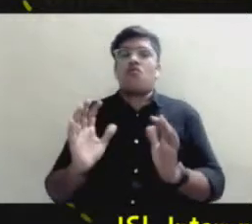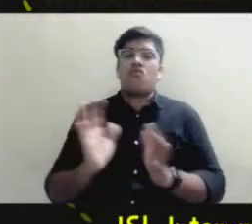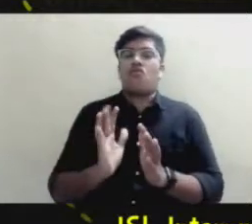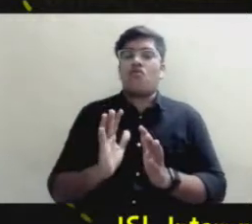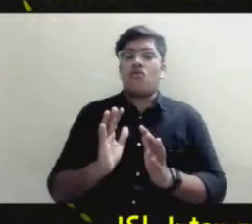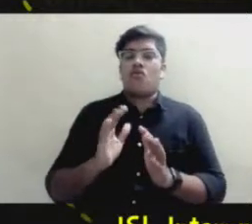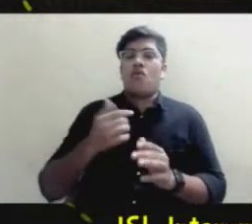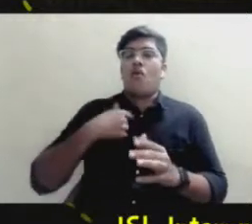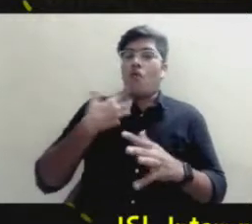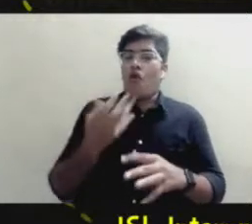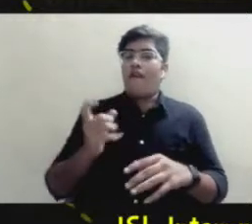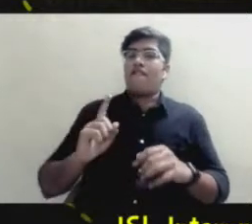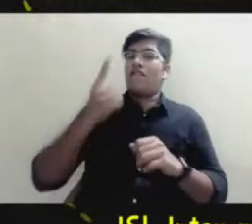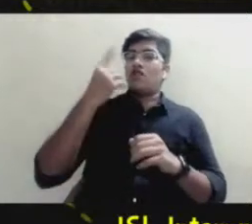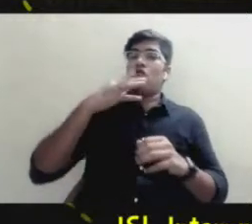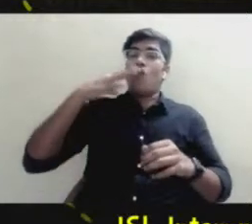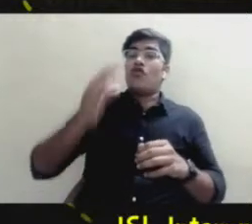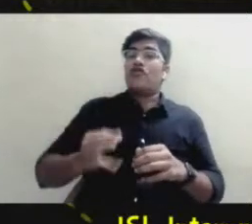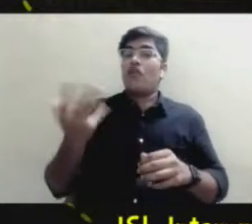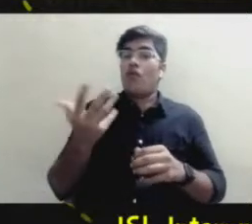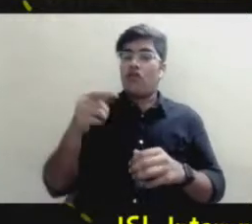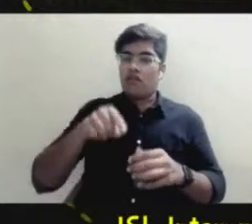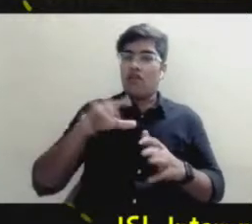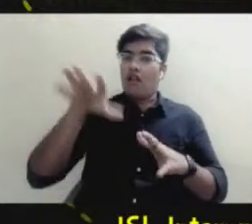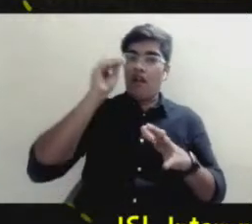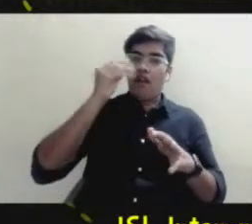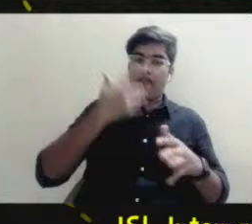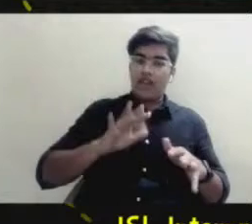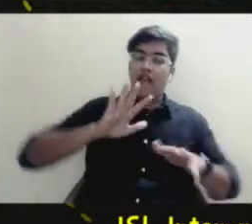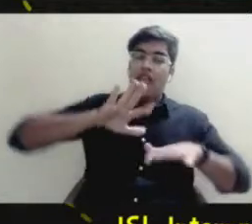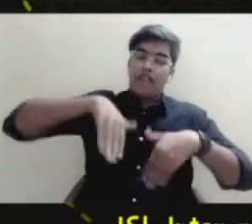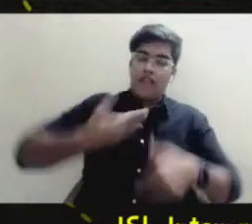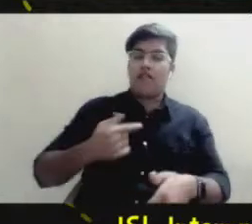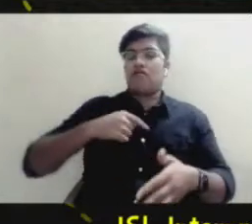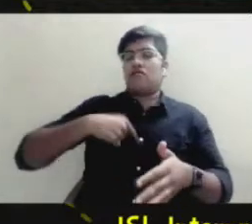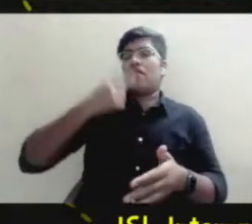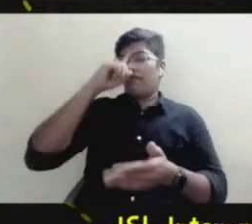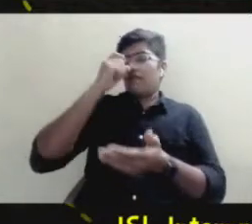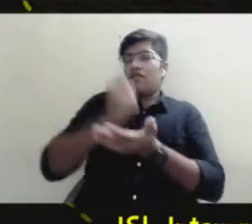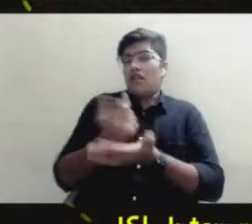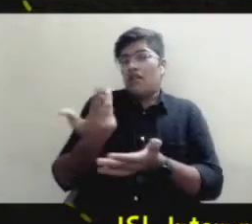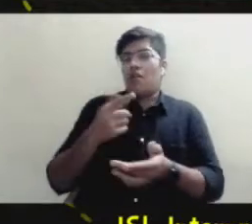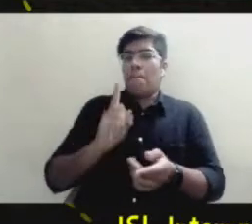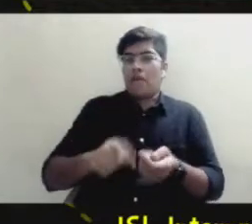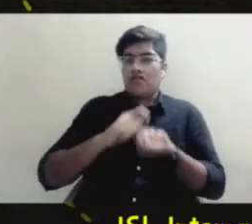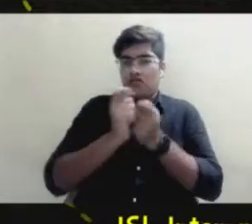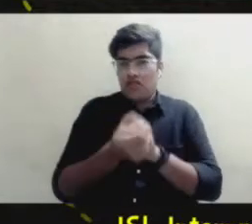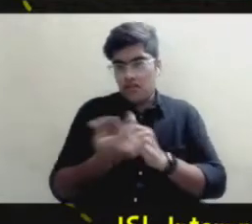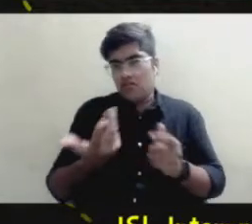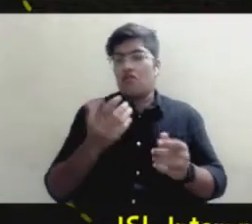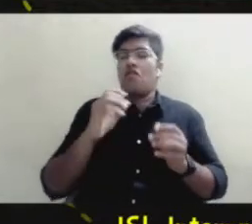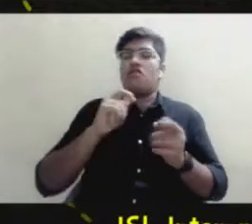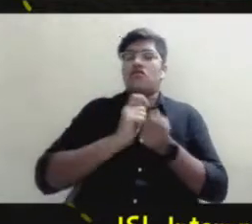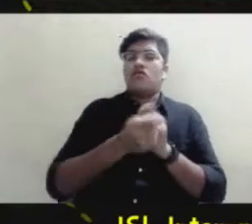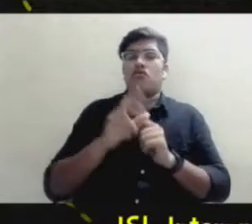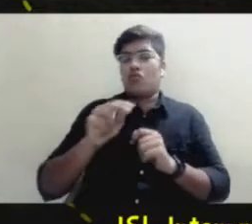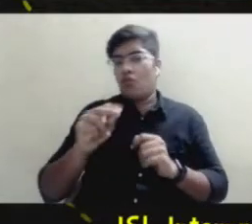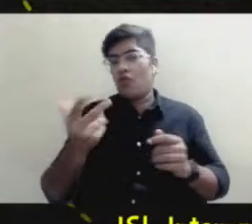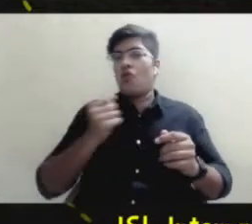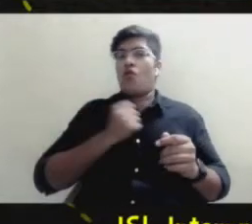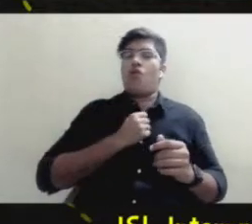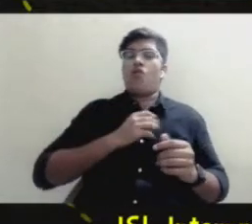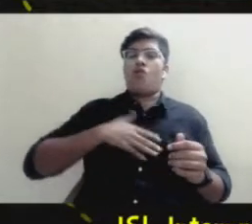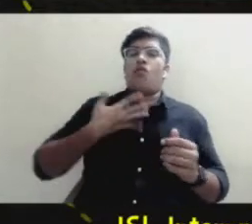too vulgar, or whether it should be sanitized, or whether I should sing something